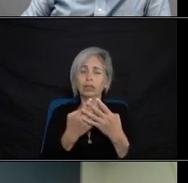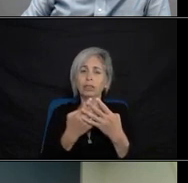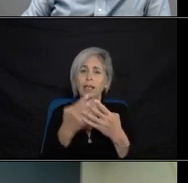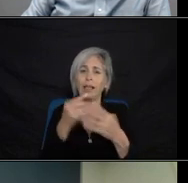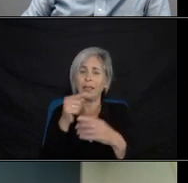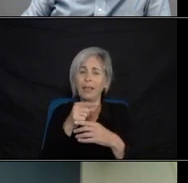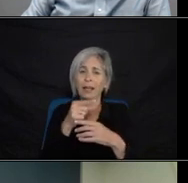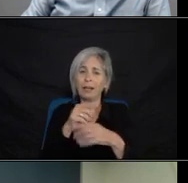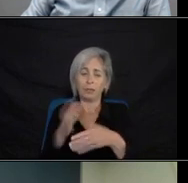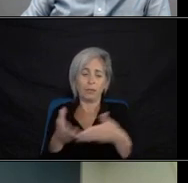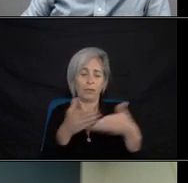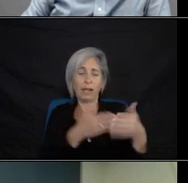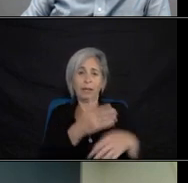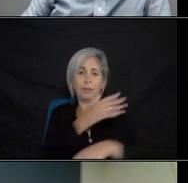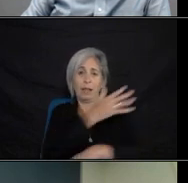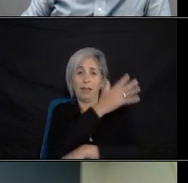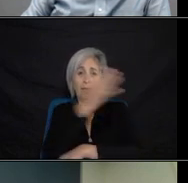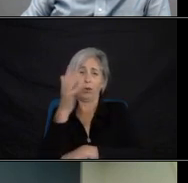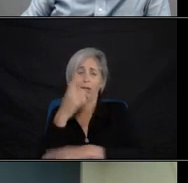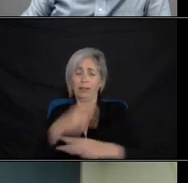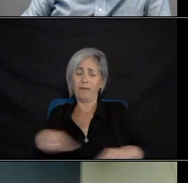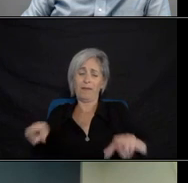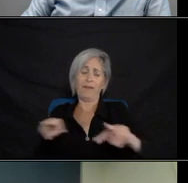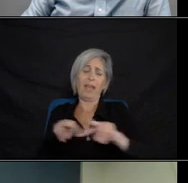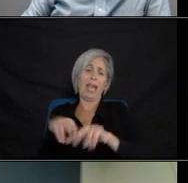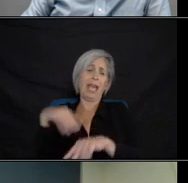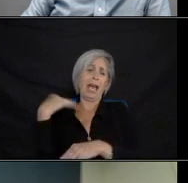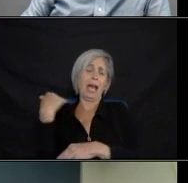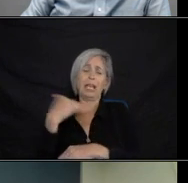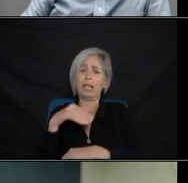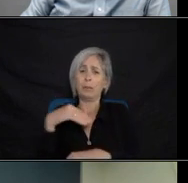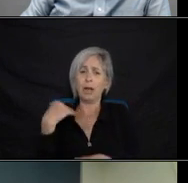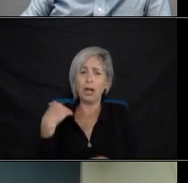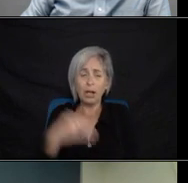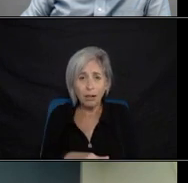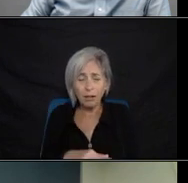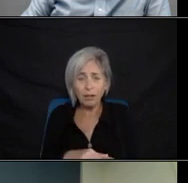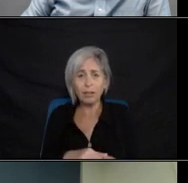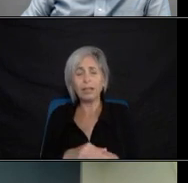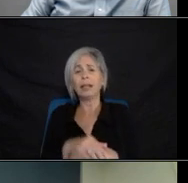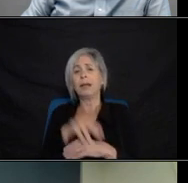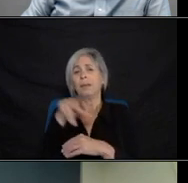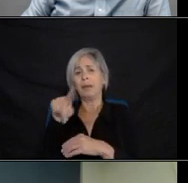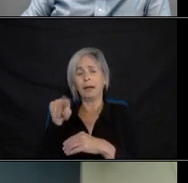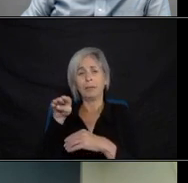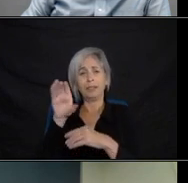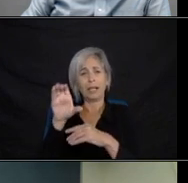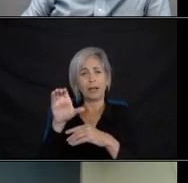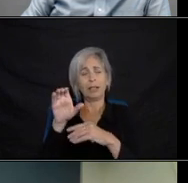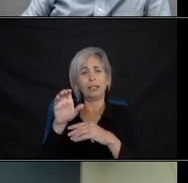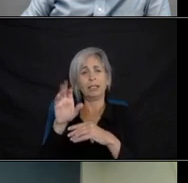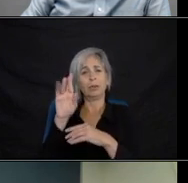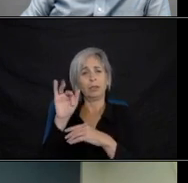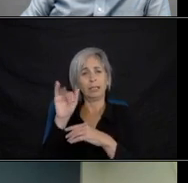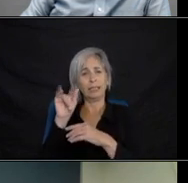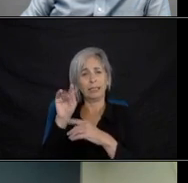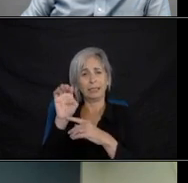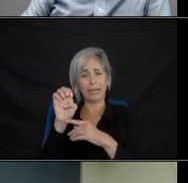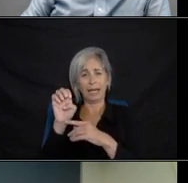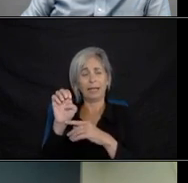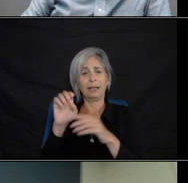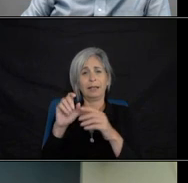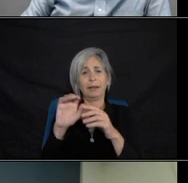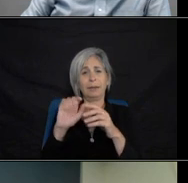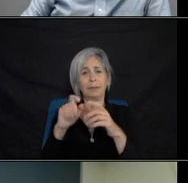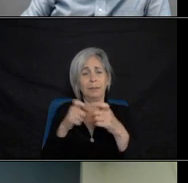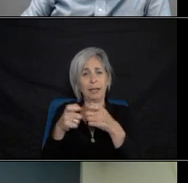this forest is very valuable to the city of Boynton Beach. Palm Beach County's Property and Real Estate Management Division allocates